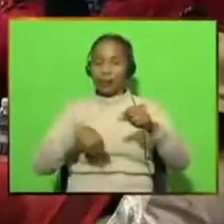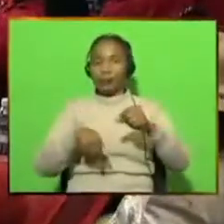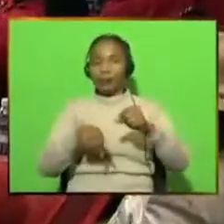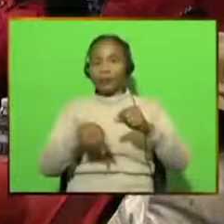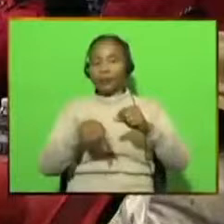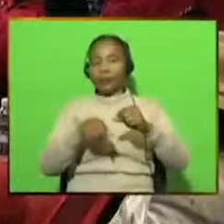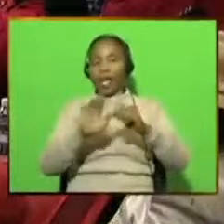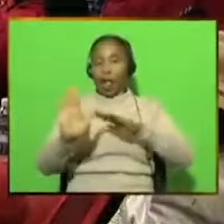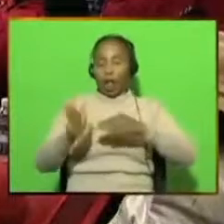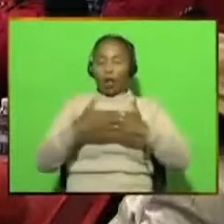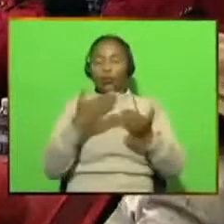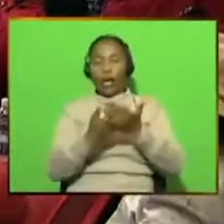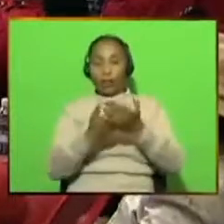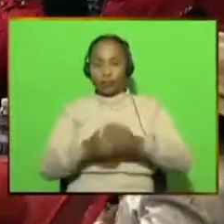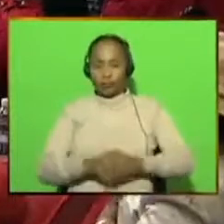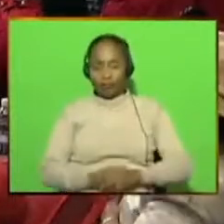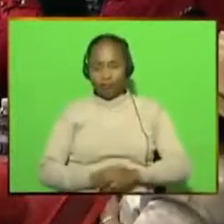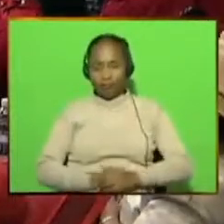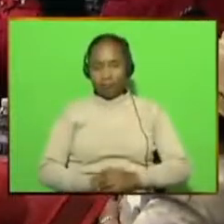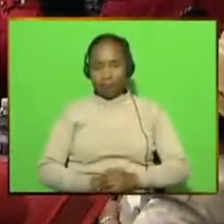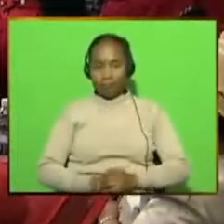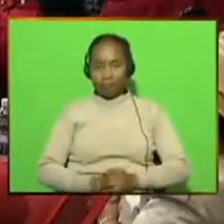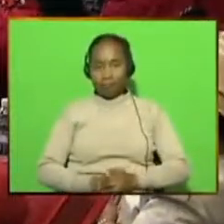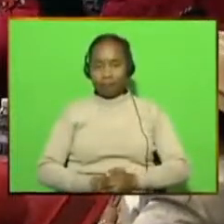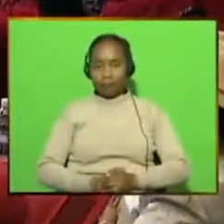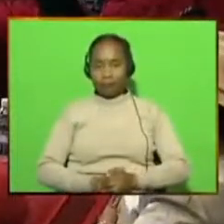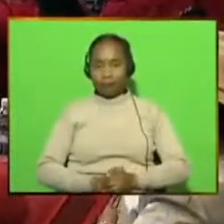we can close.